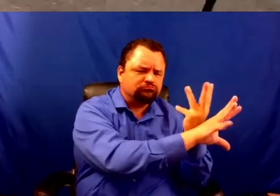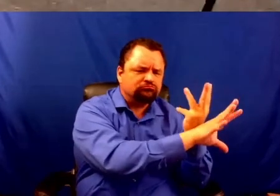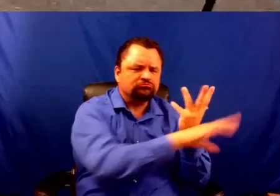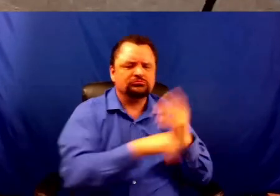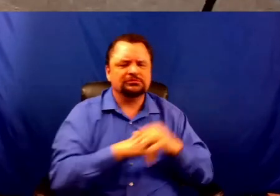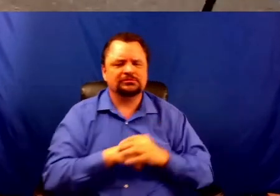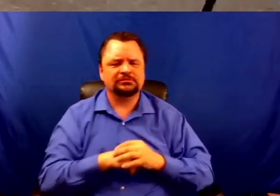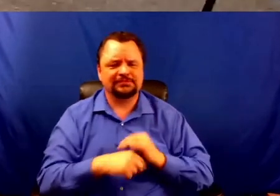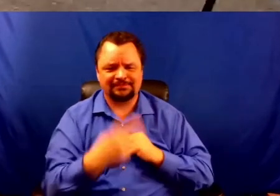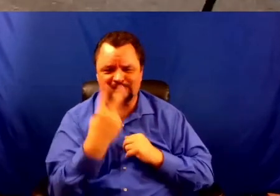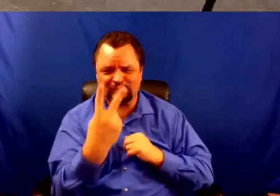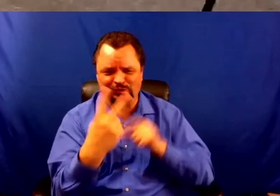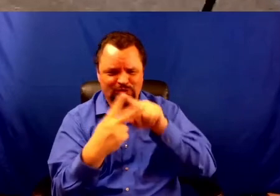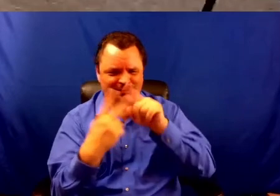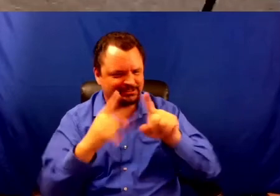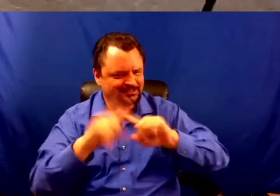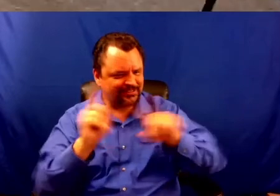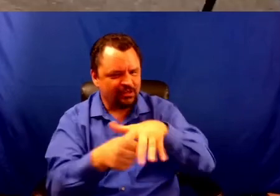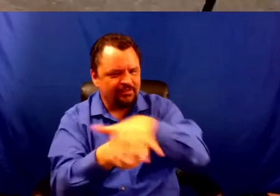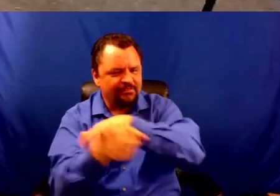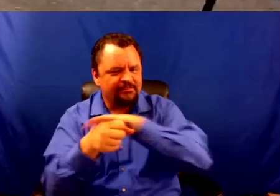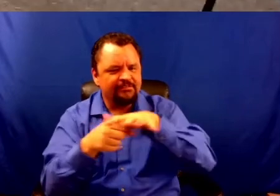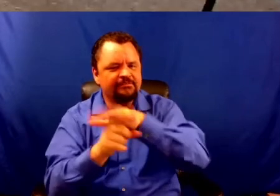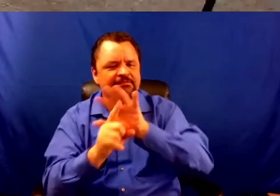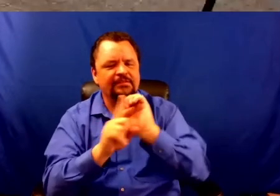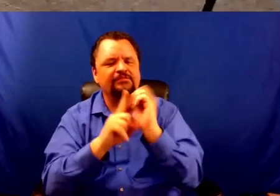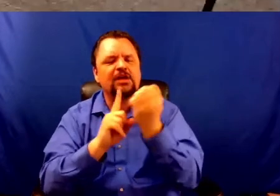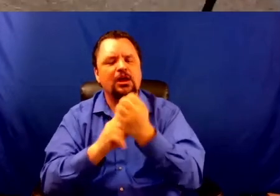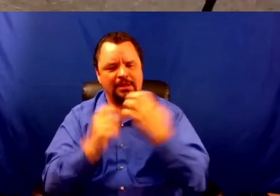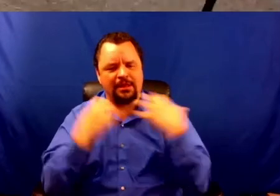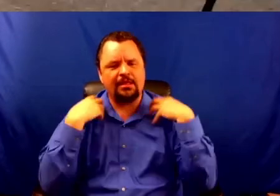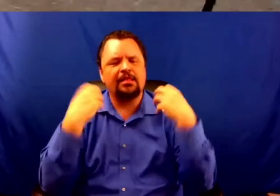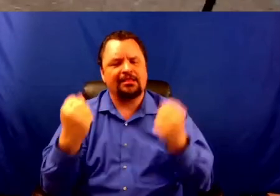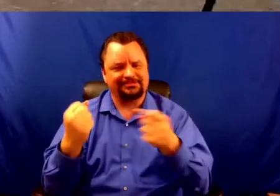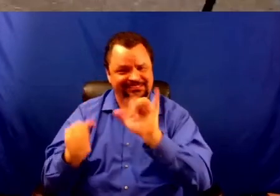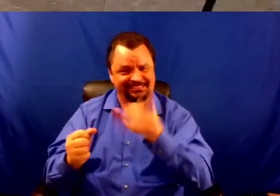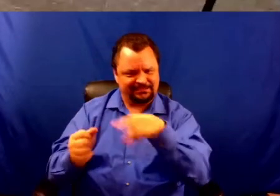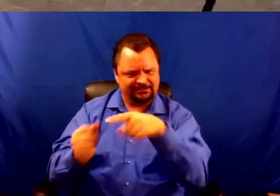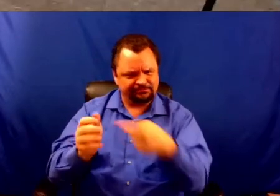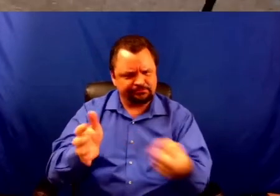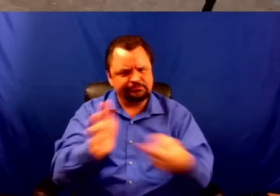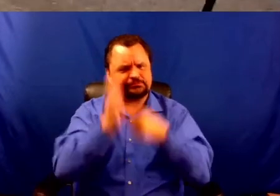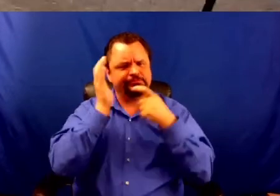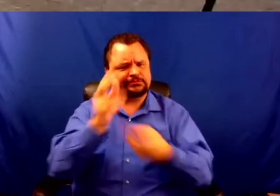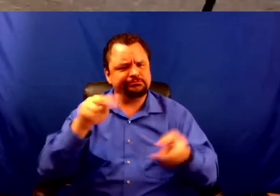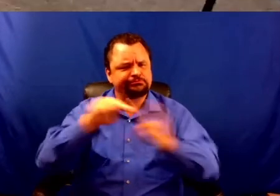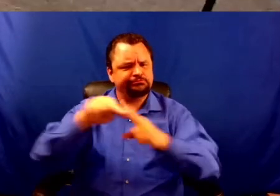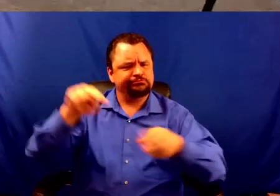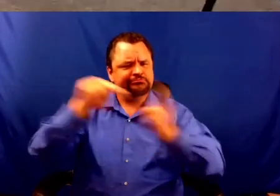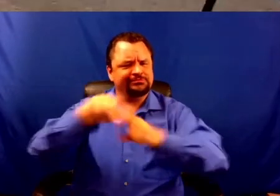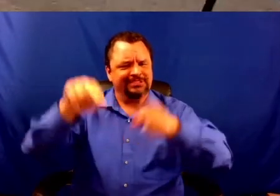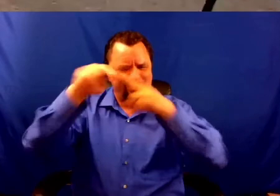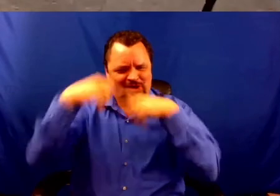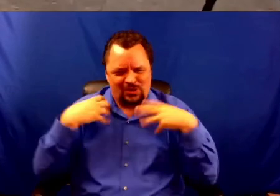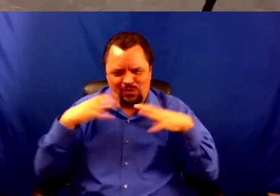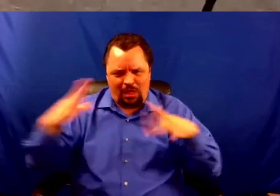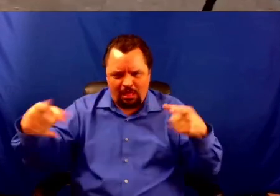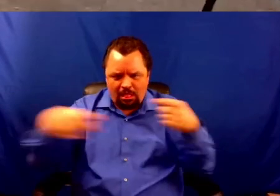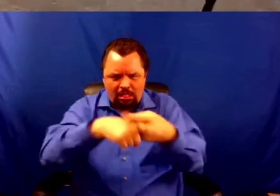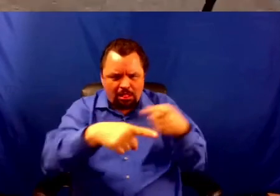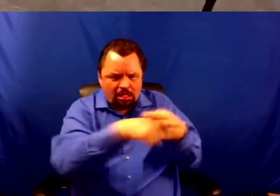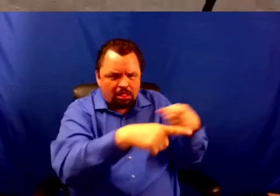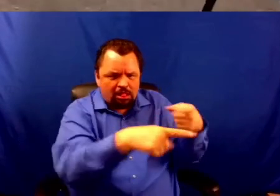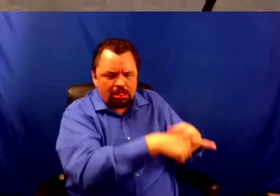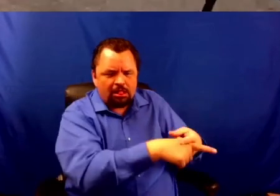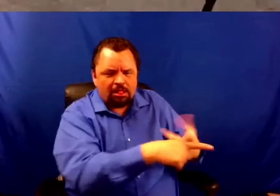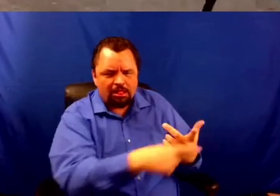environmental health specialists. The demands are increasing all over the community. It's counterintuitive going through a pandemic and increasing retail